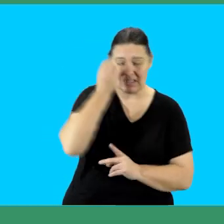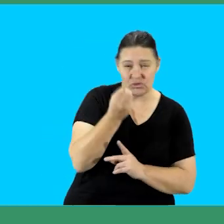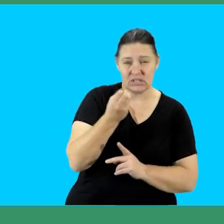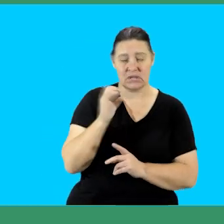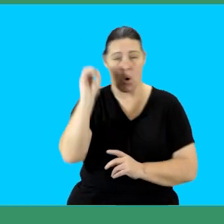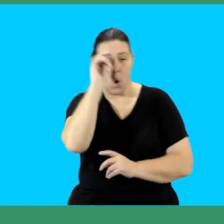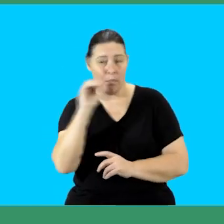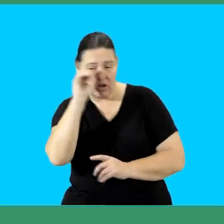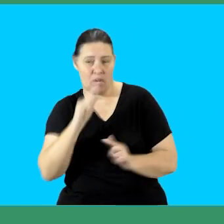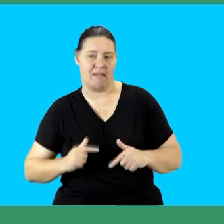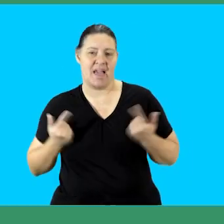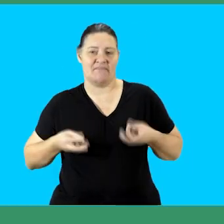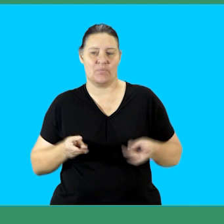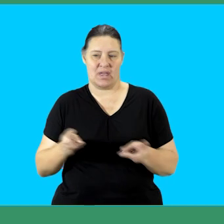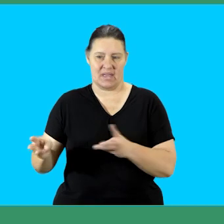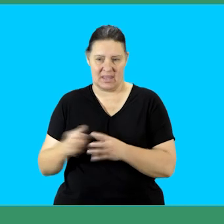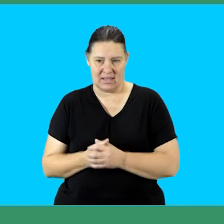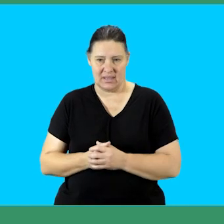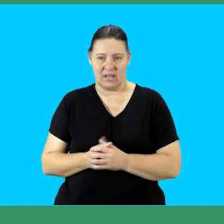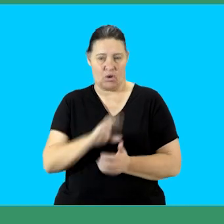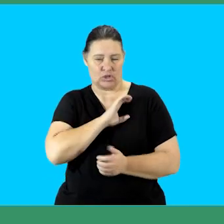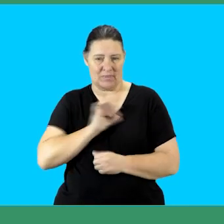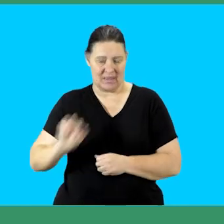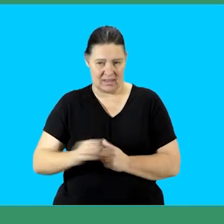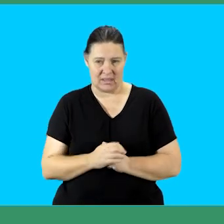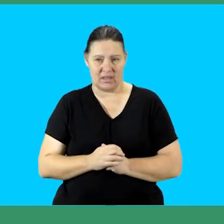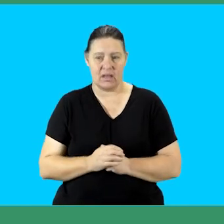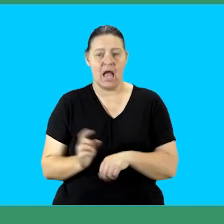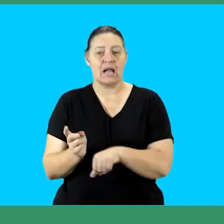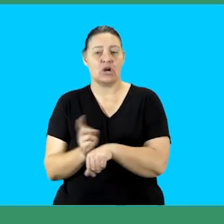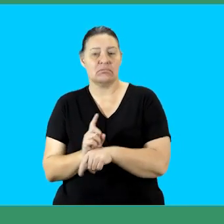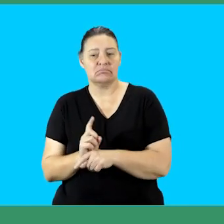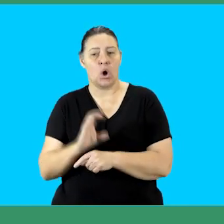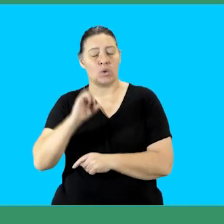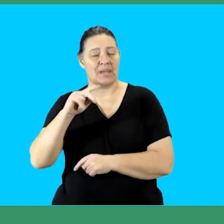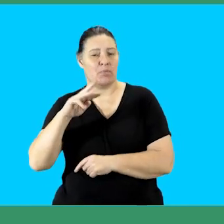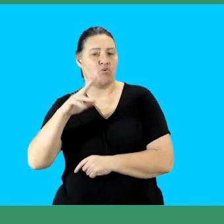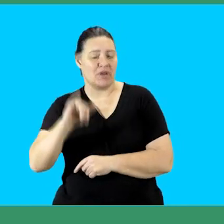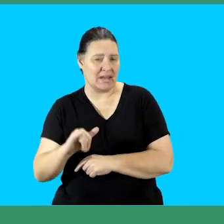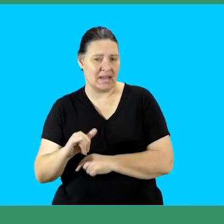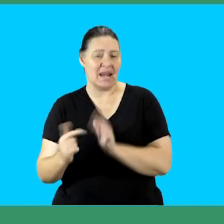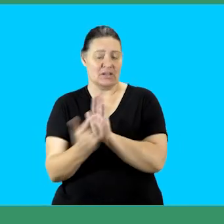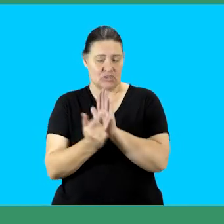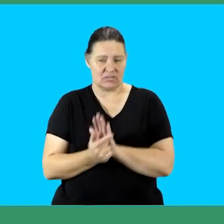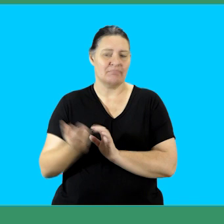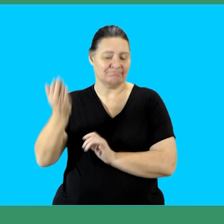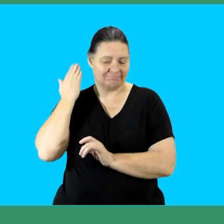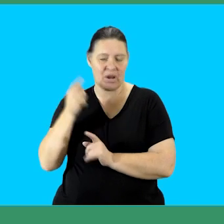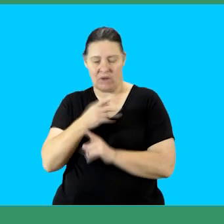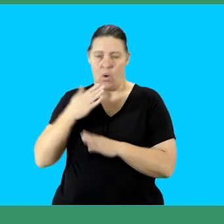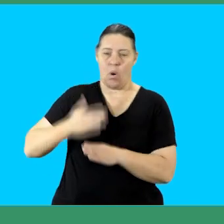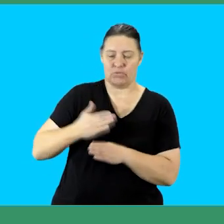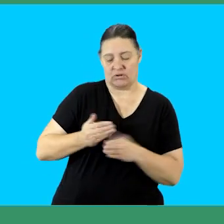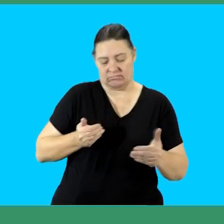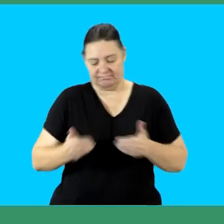Psychographics, consumers' attitudes, interests, opinions, and lifestyles. Contemporary legislation, current